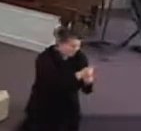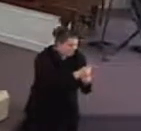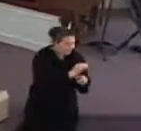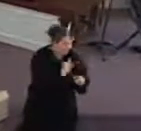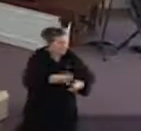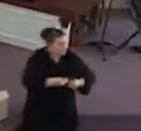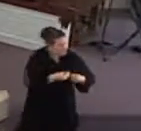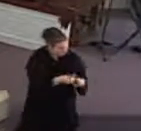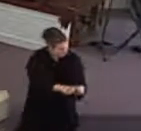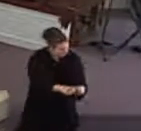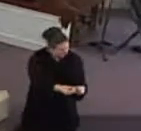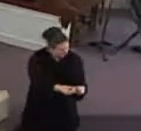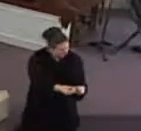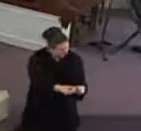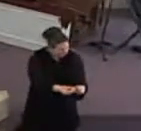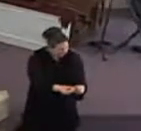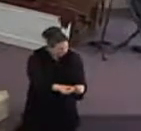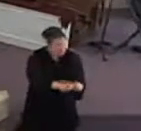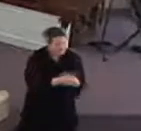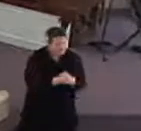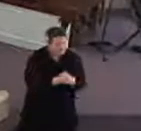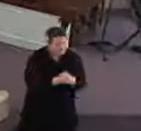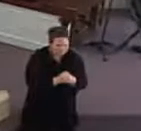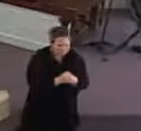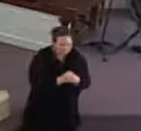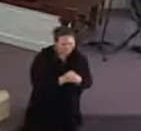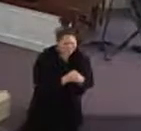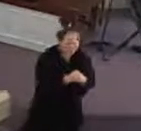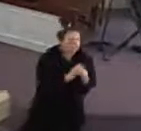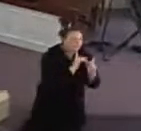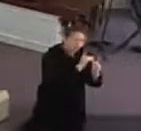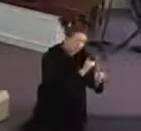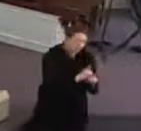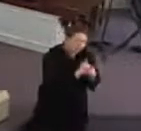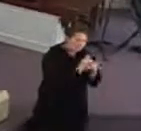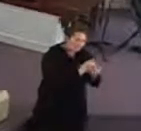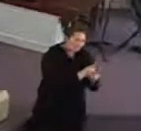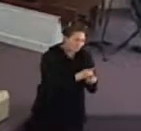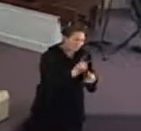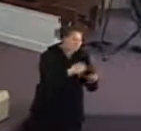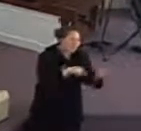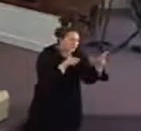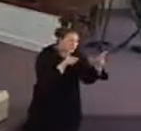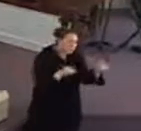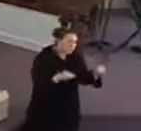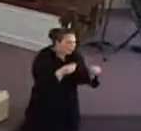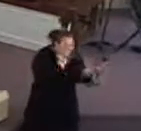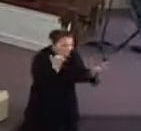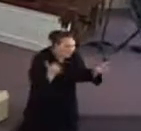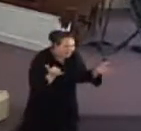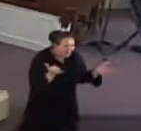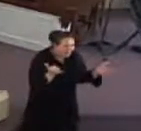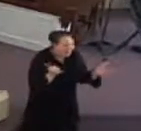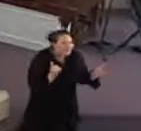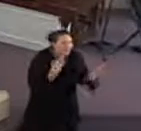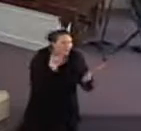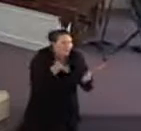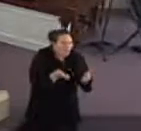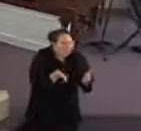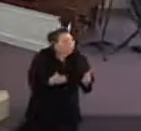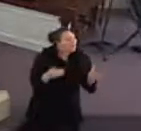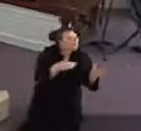That's what I'm sowing. And so we have to be careful what we sow because we're going to reap it. And the reaping process,